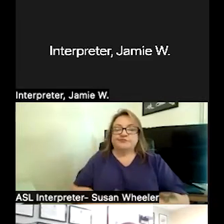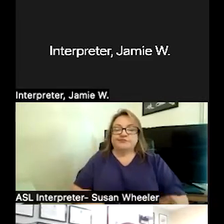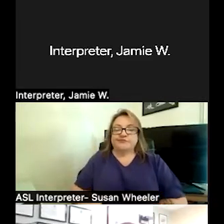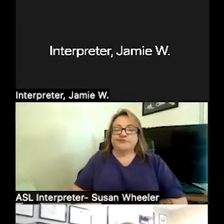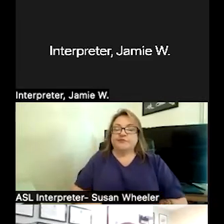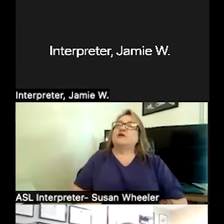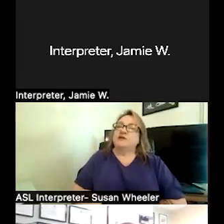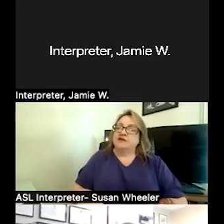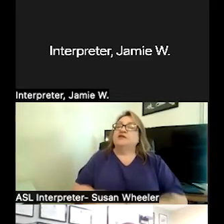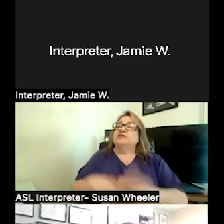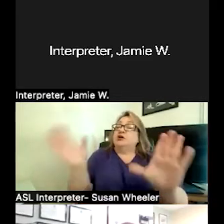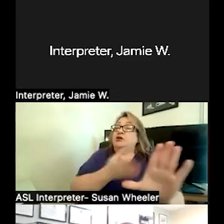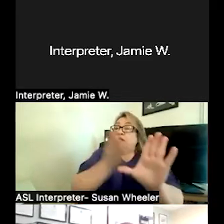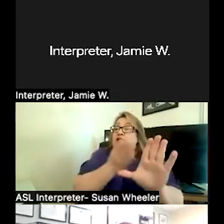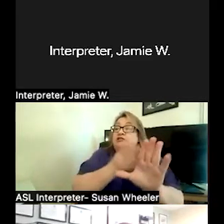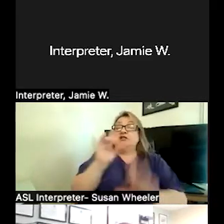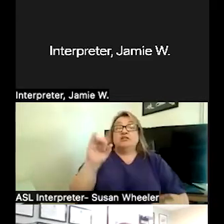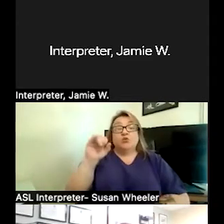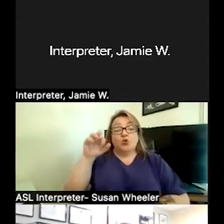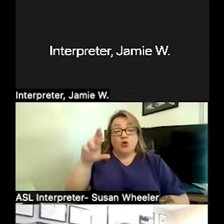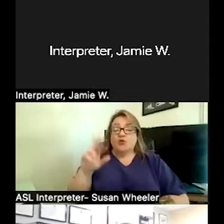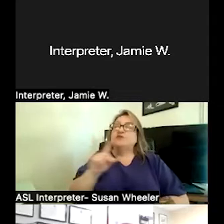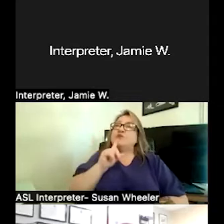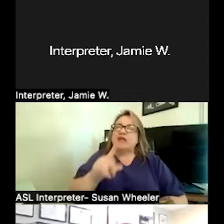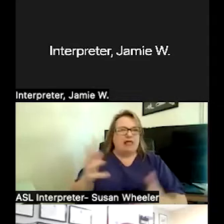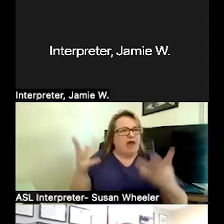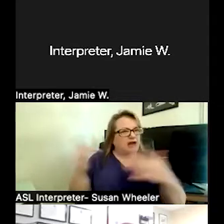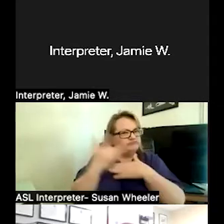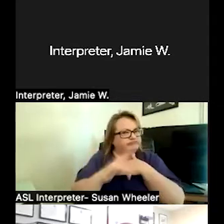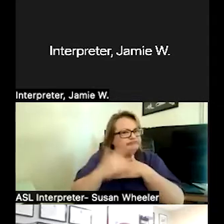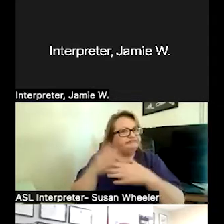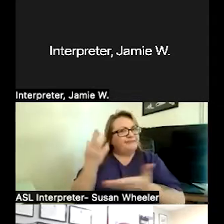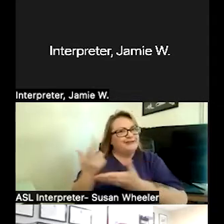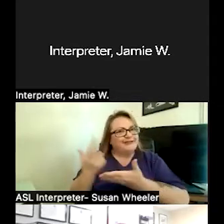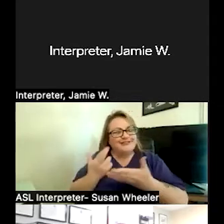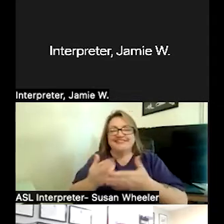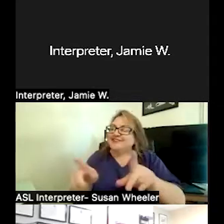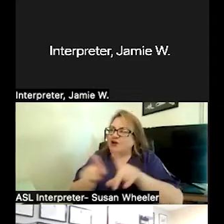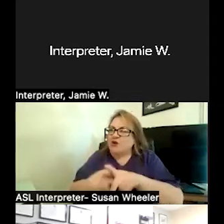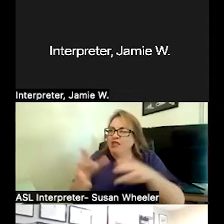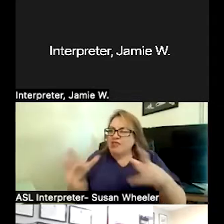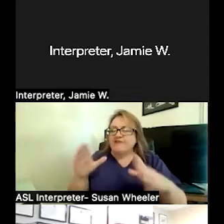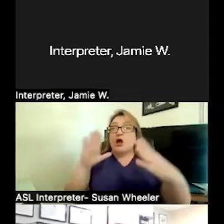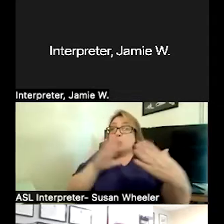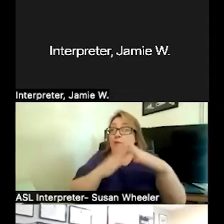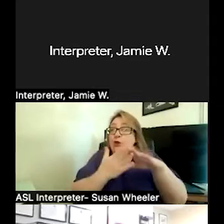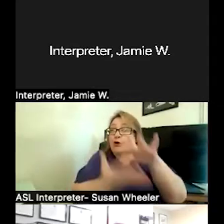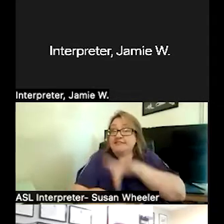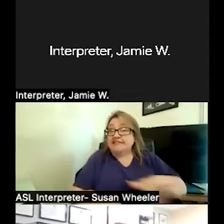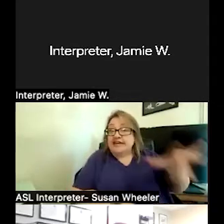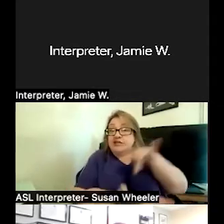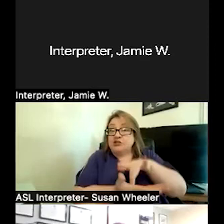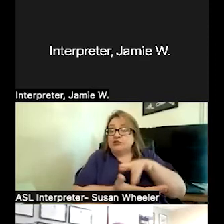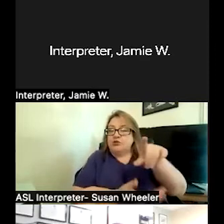So psychological disorders, there's a lot of available resources out there. There's also a lot of community centers that you